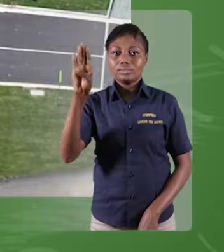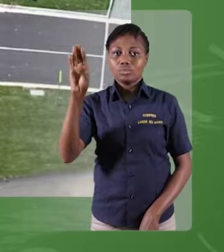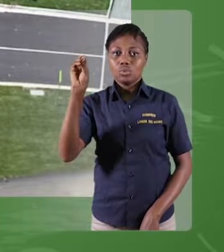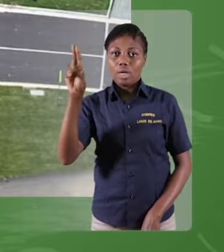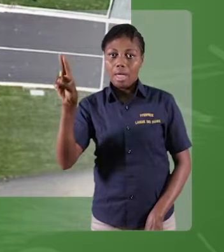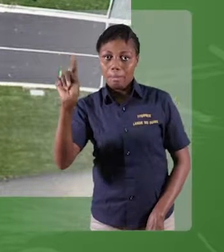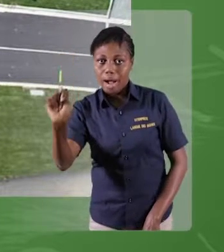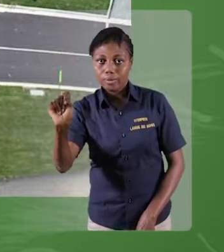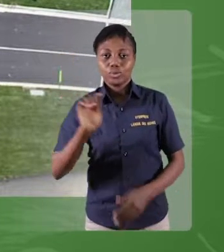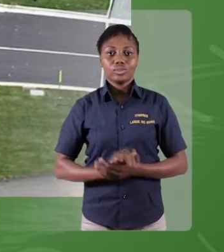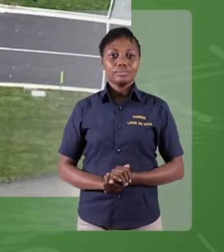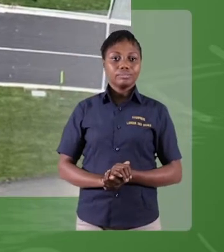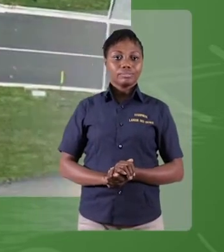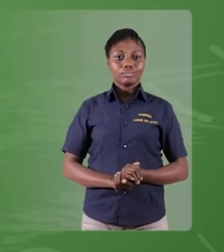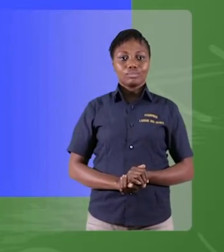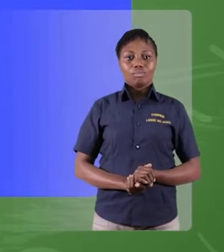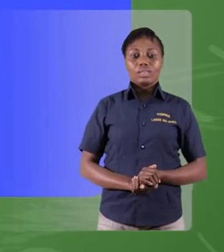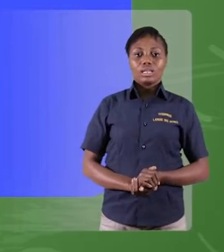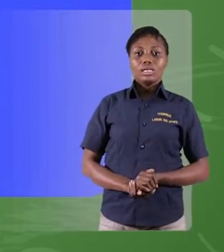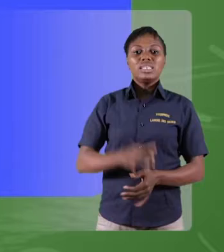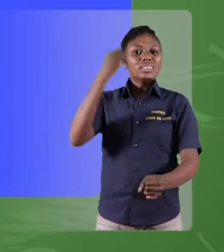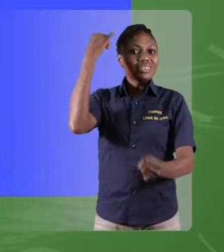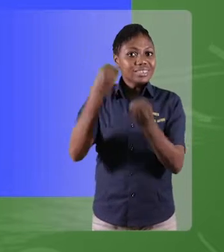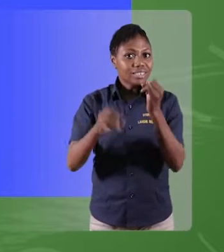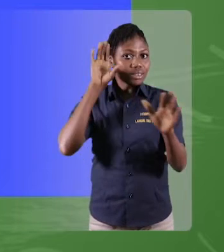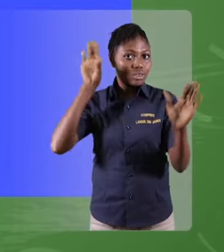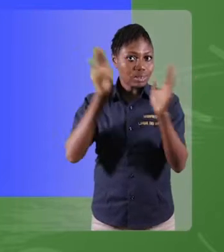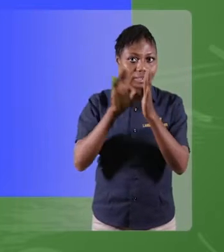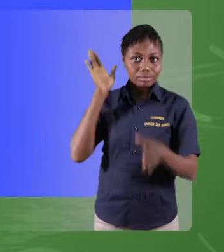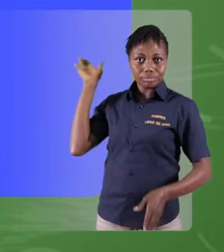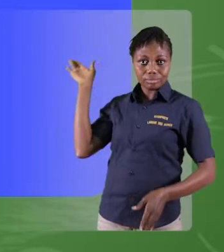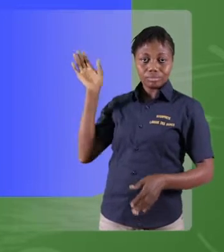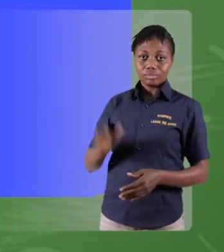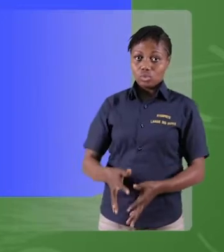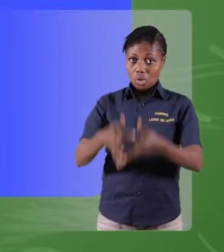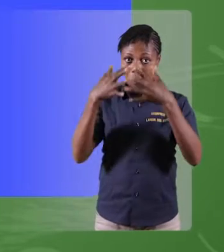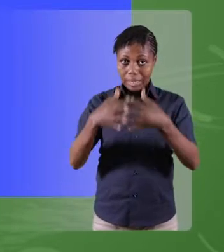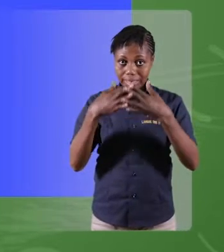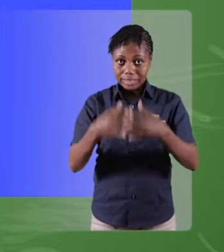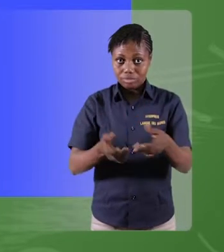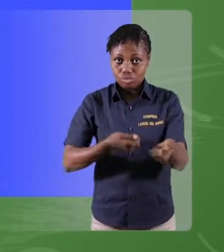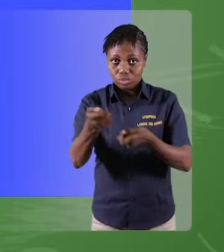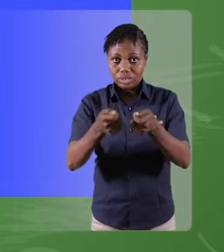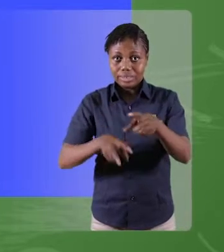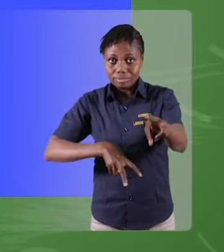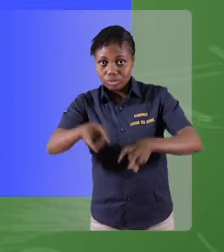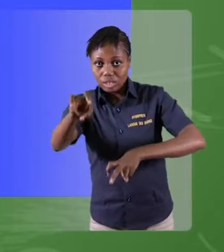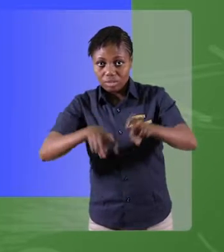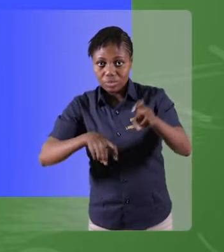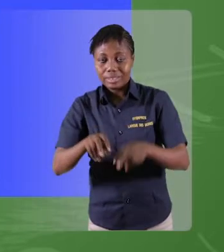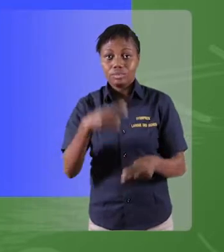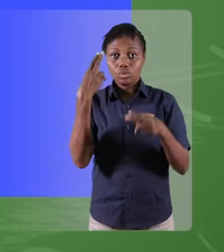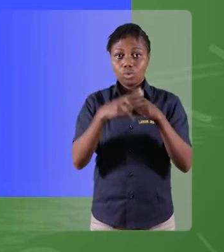roundabout. Very good. So, for the last picture, you can see a device for controlling the